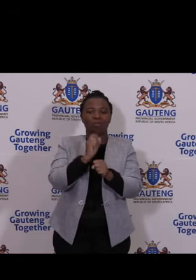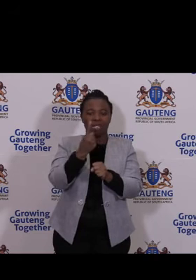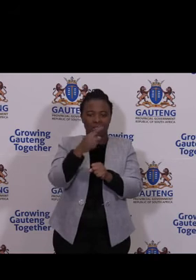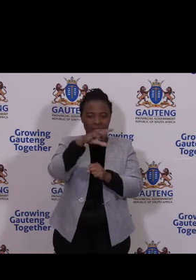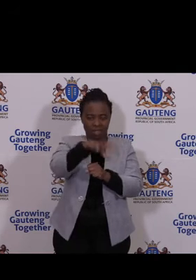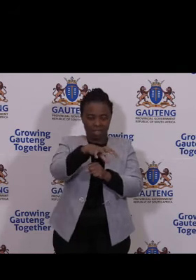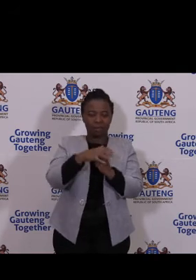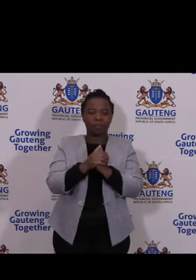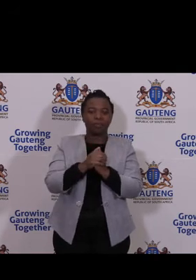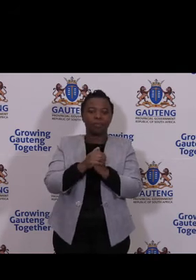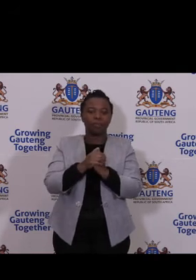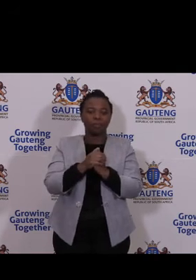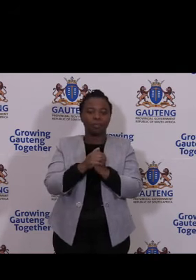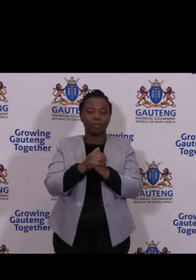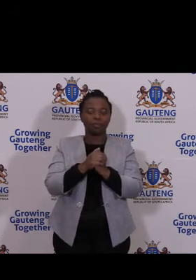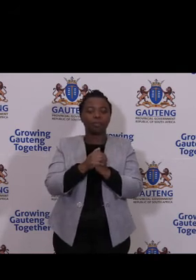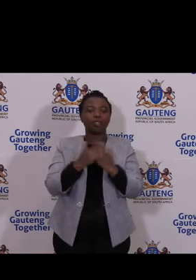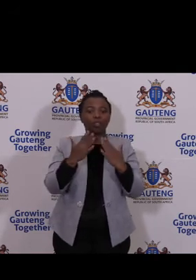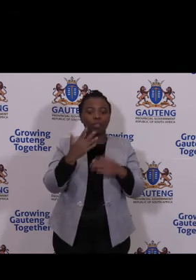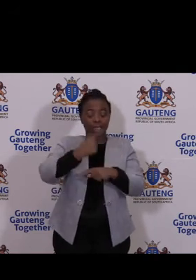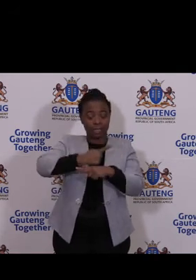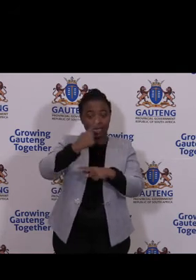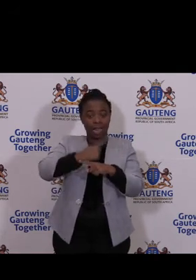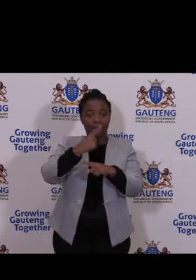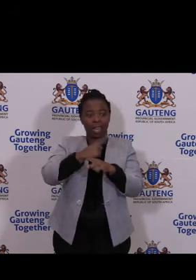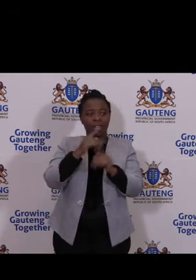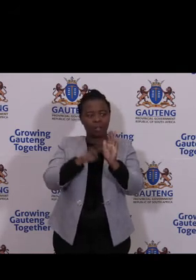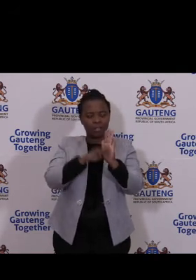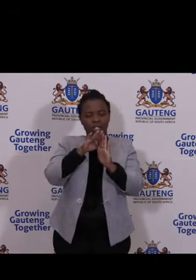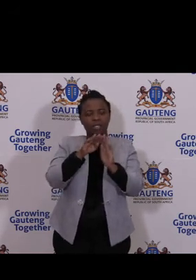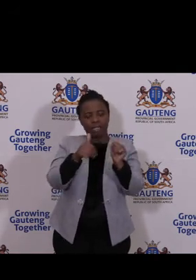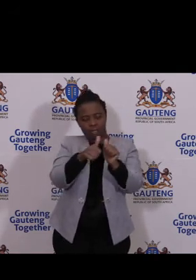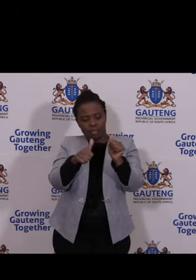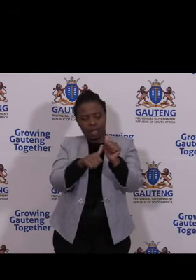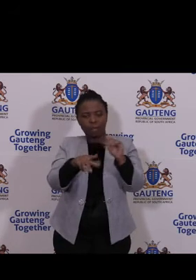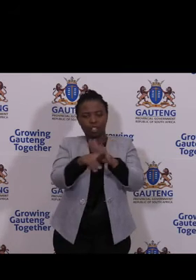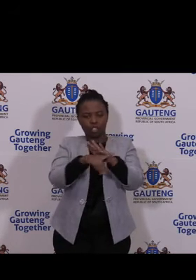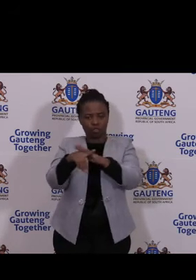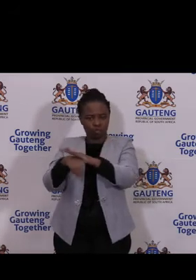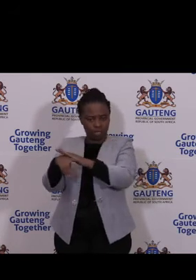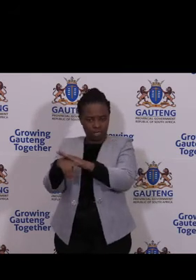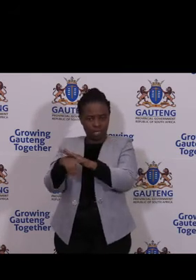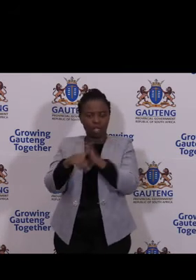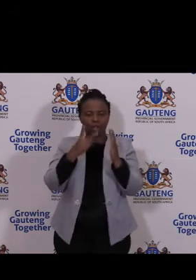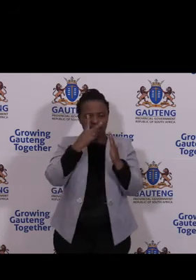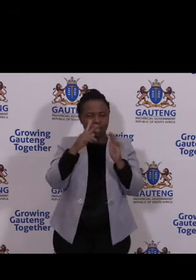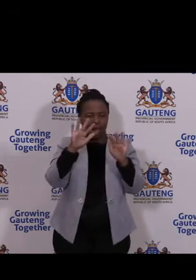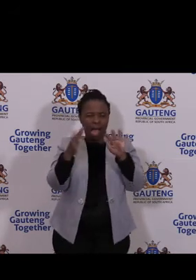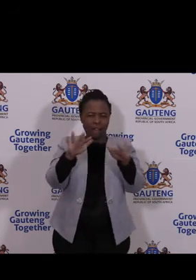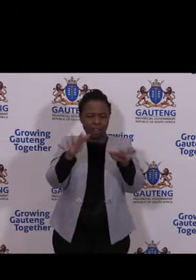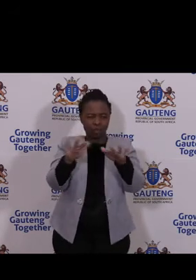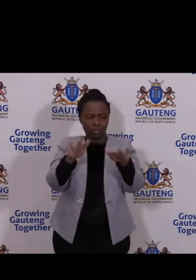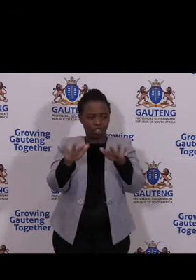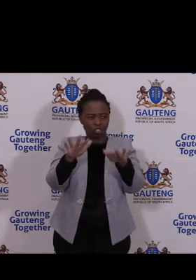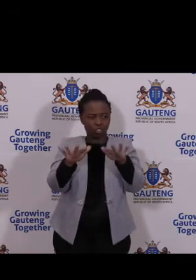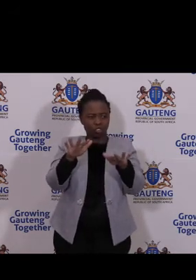These are the daily increases in terms of the sub-districts. You will see averagely that here we're looking at, when